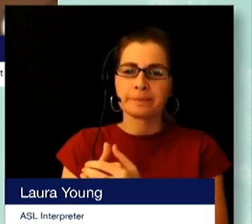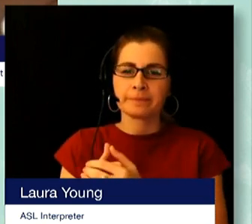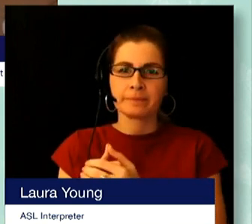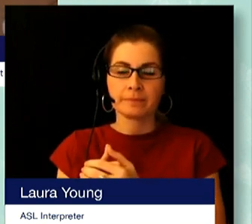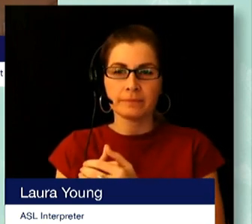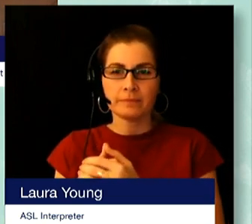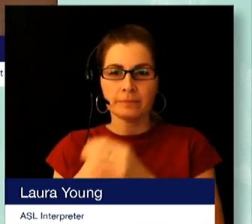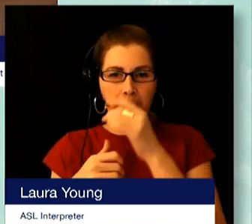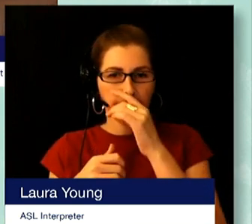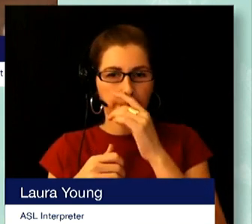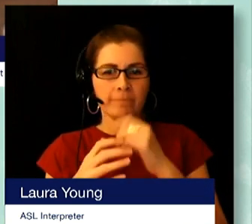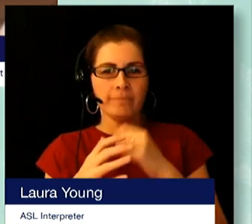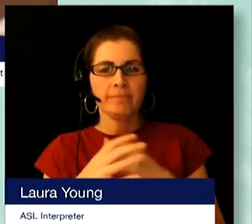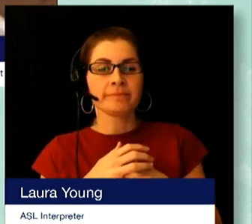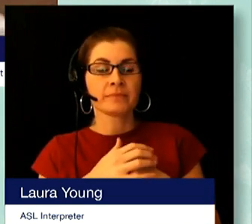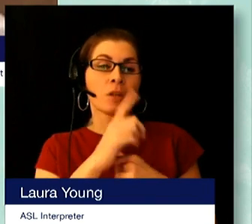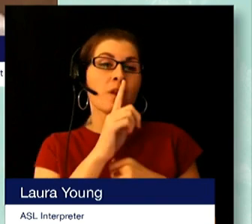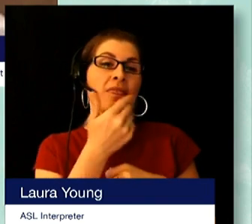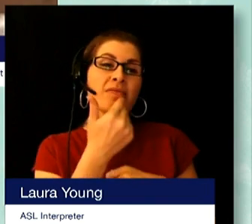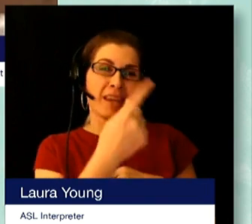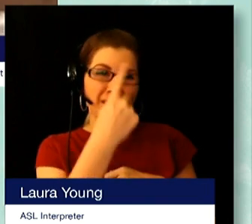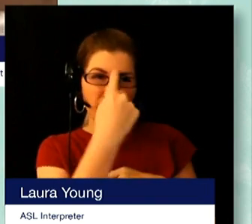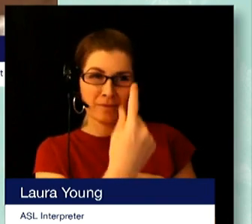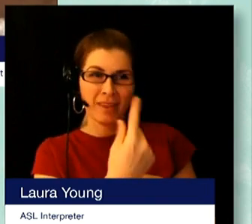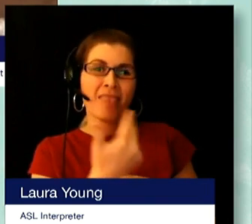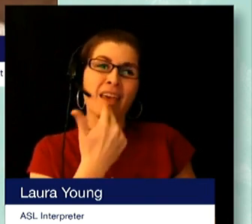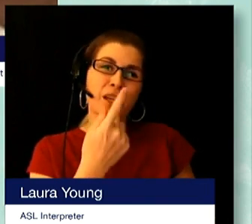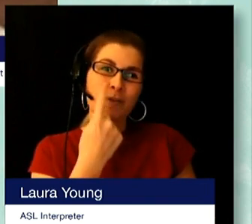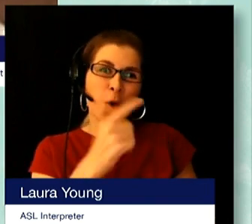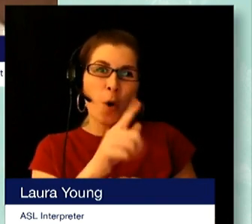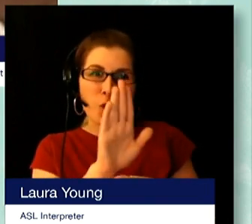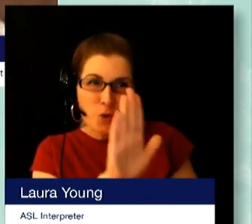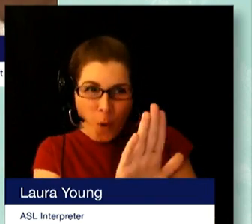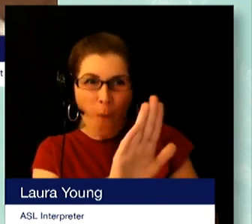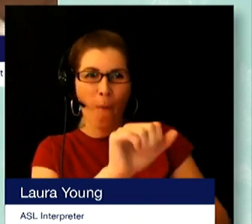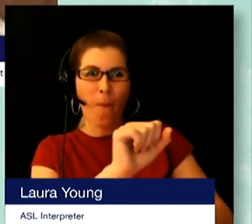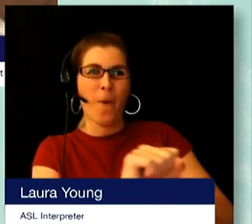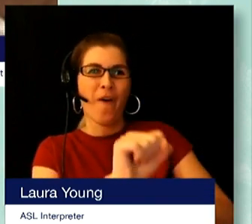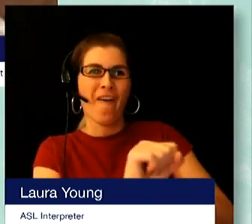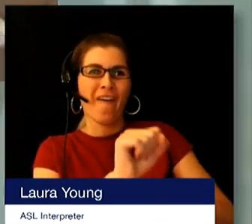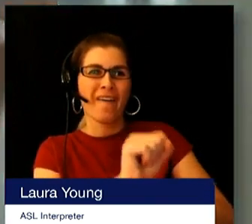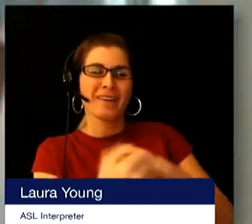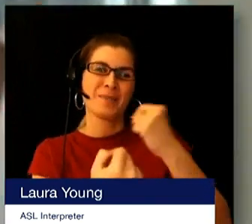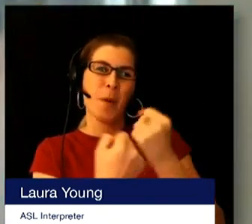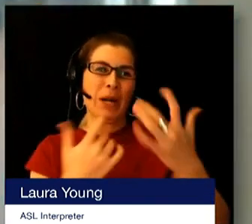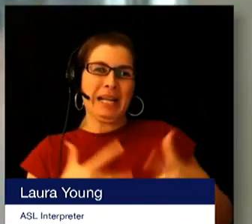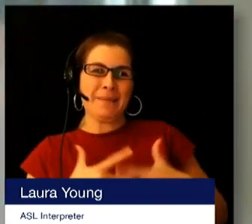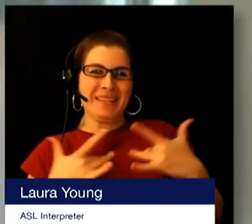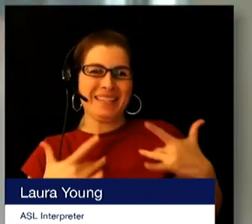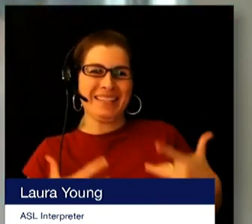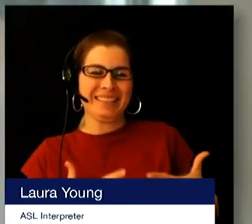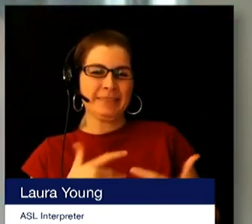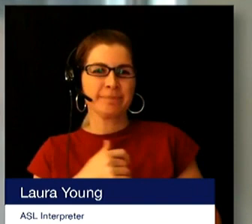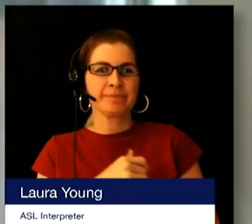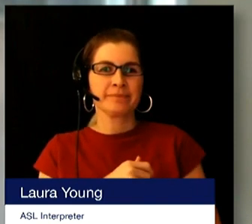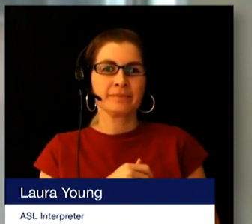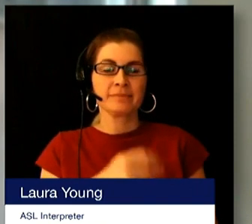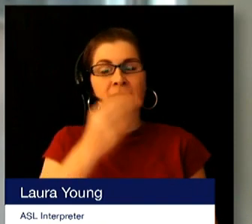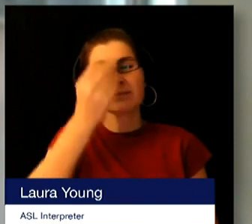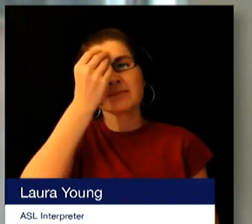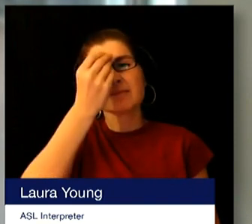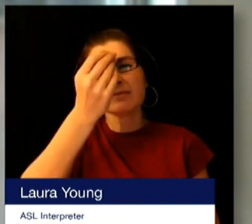Sure. Thanks for that question, Dylan. And thank you for your good work in clemency. You know, we lead the world